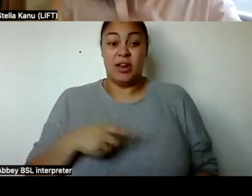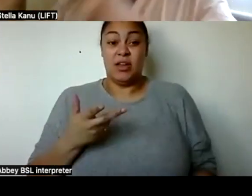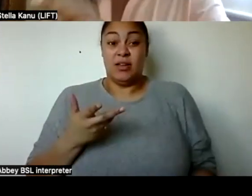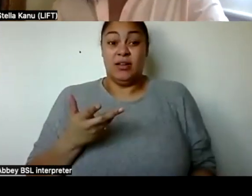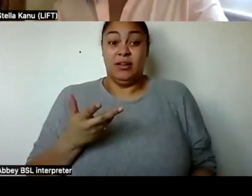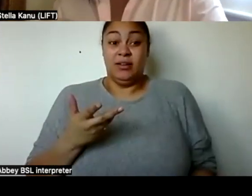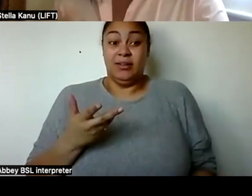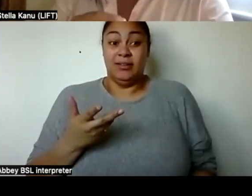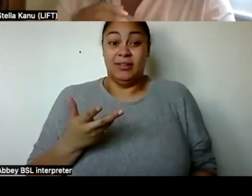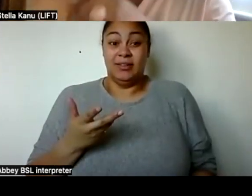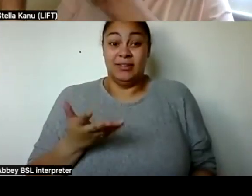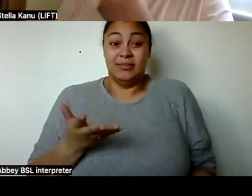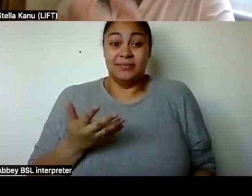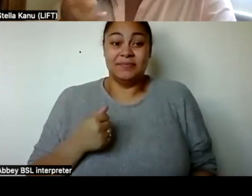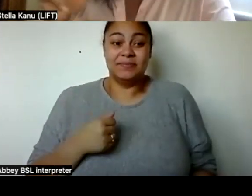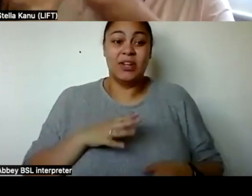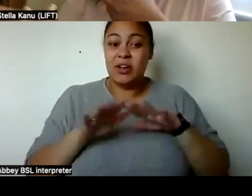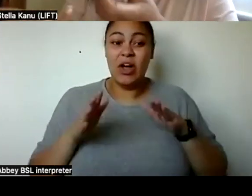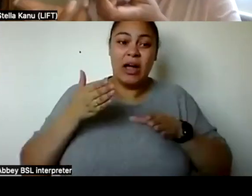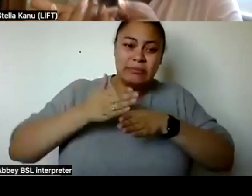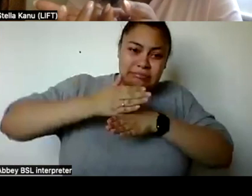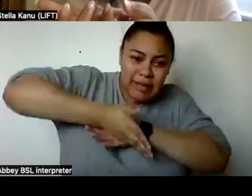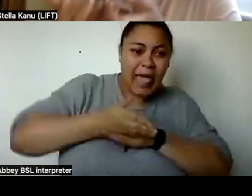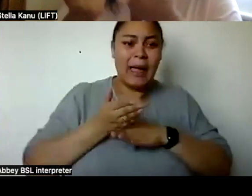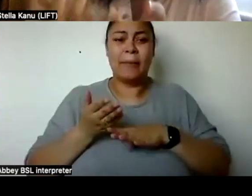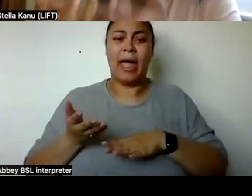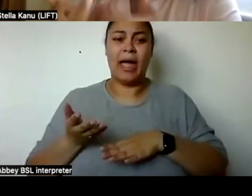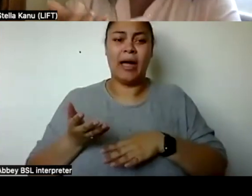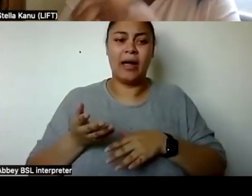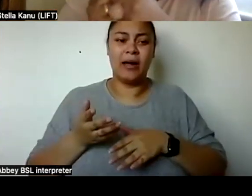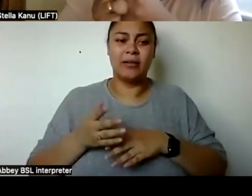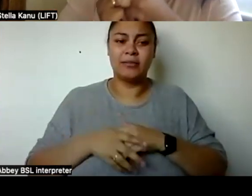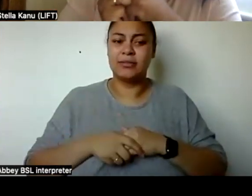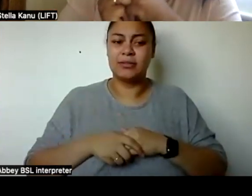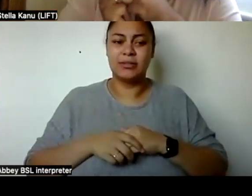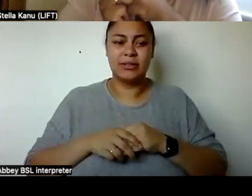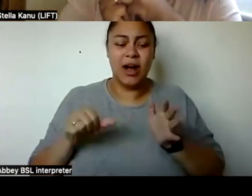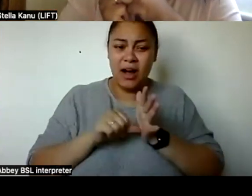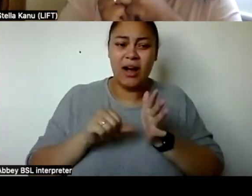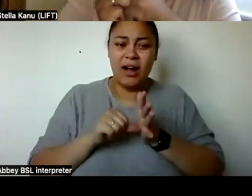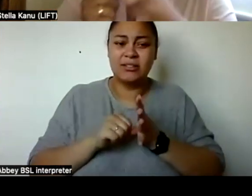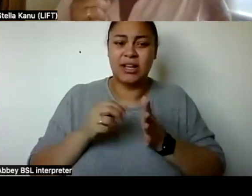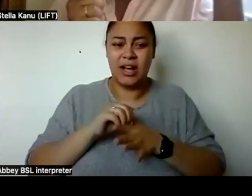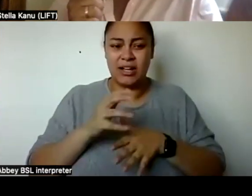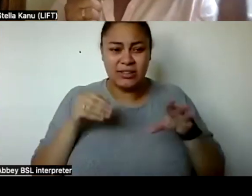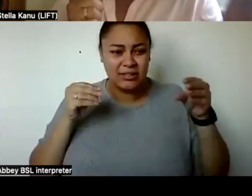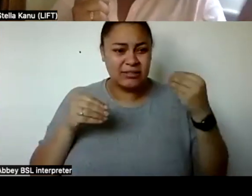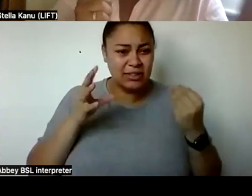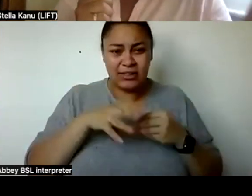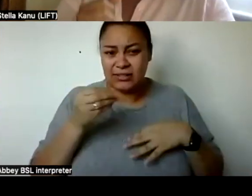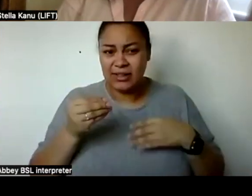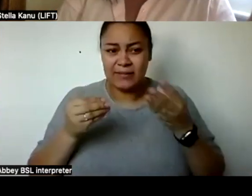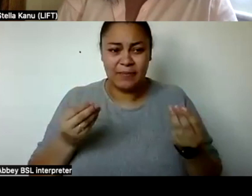product and not labor. And it's really difficult to unpick the connection, especially when we're talking about freelancers, the weight